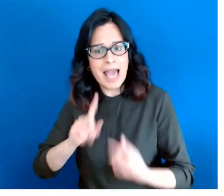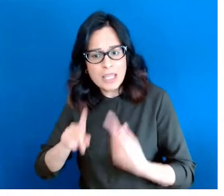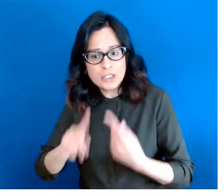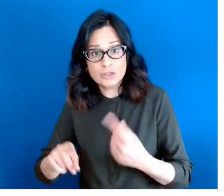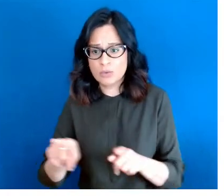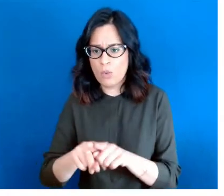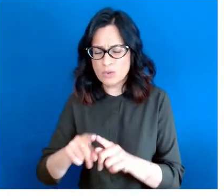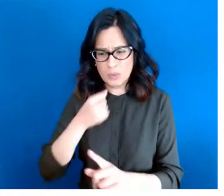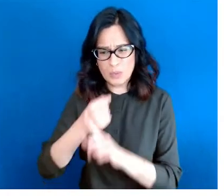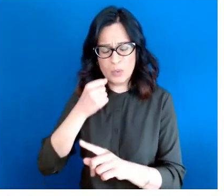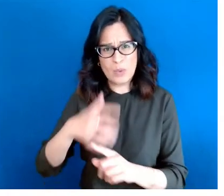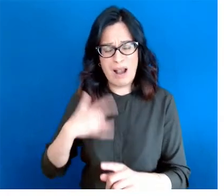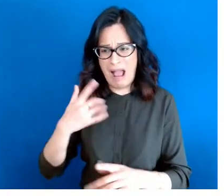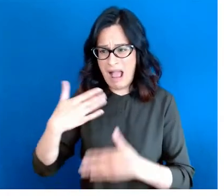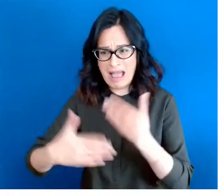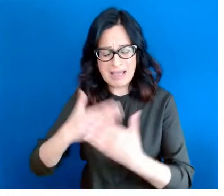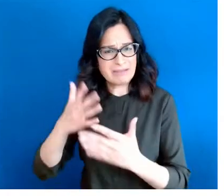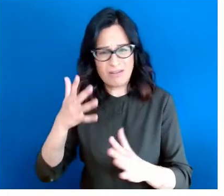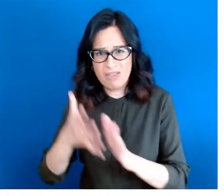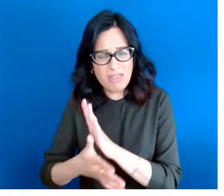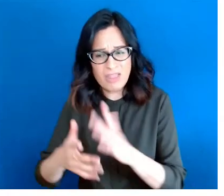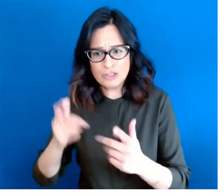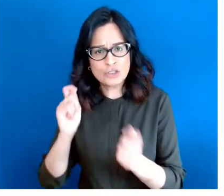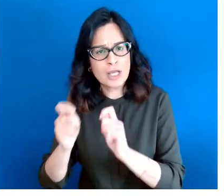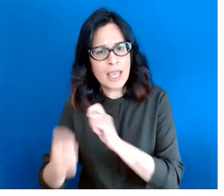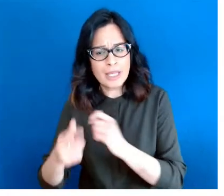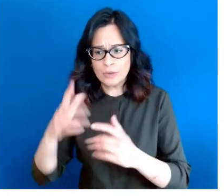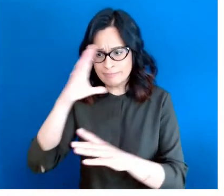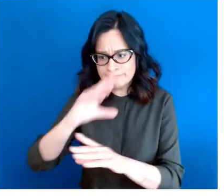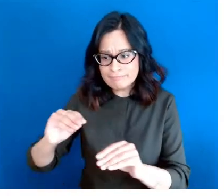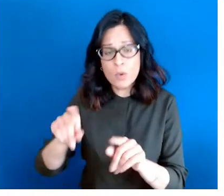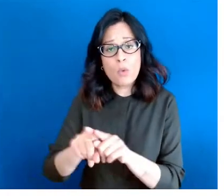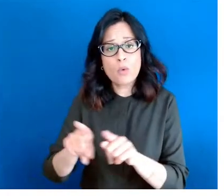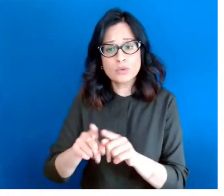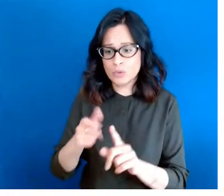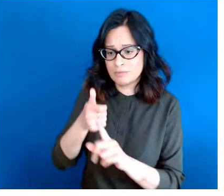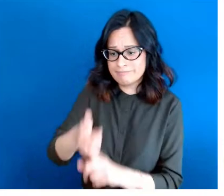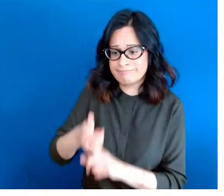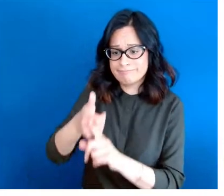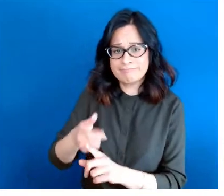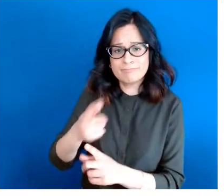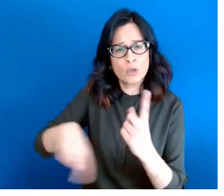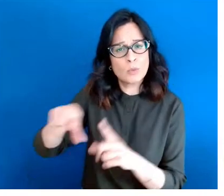quality of life, and inform and advocate on behalf of the allergic community.